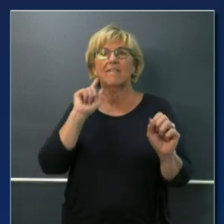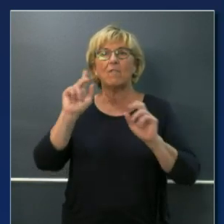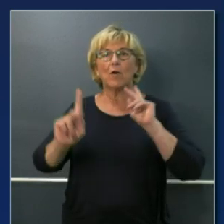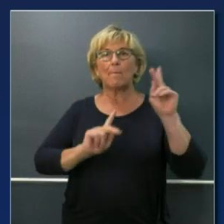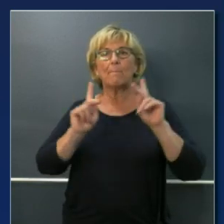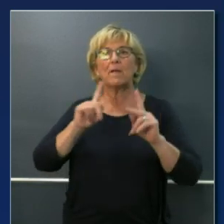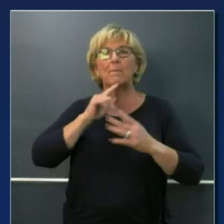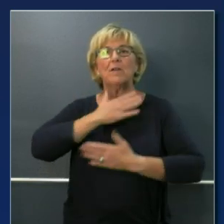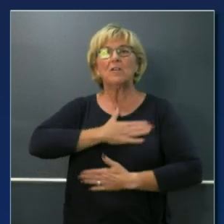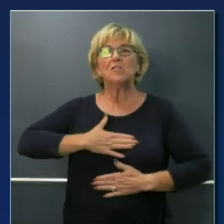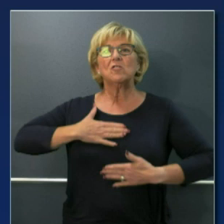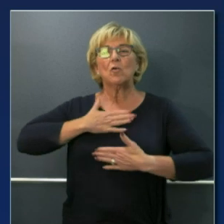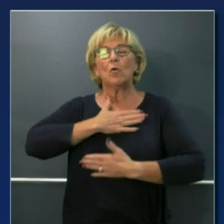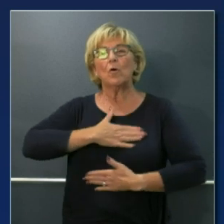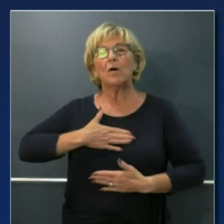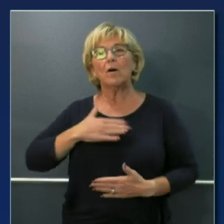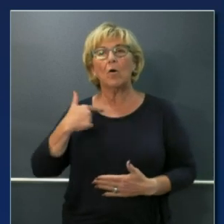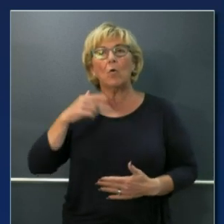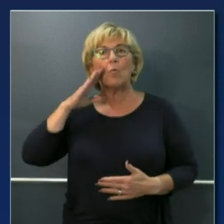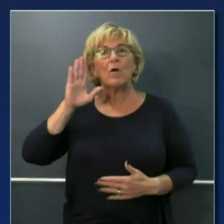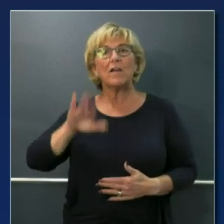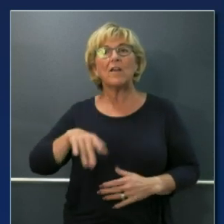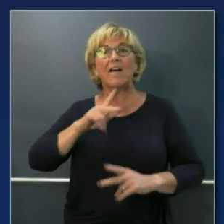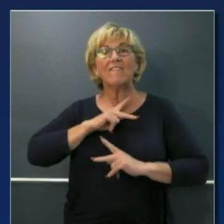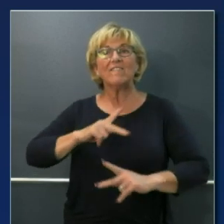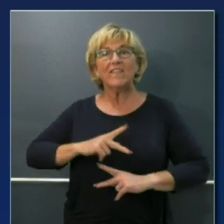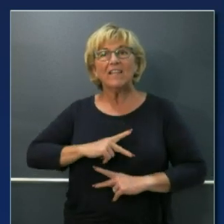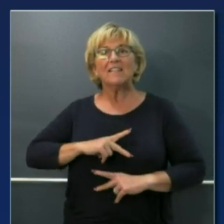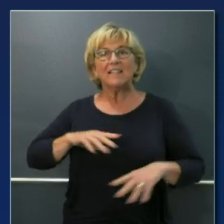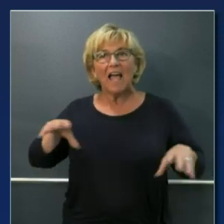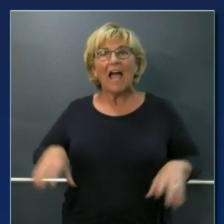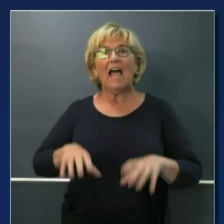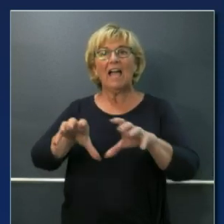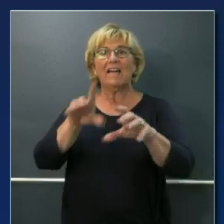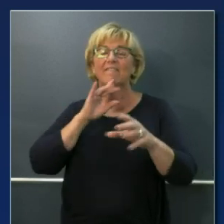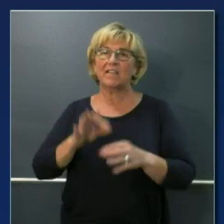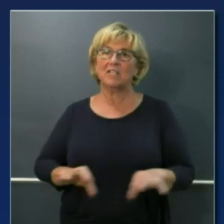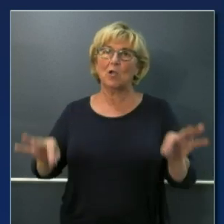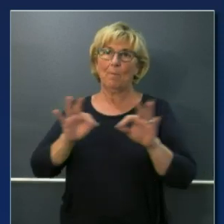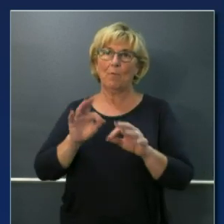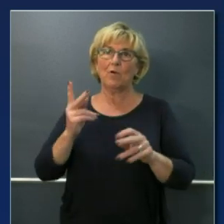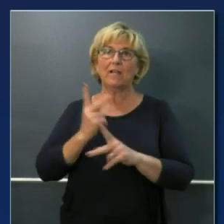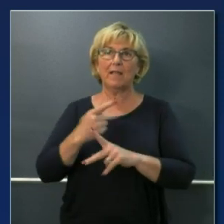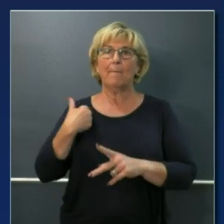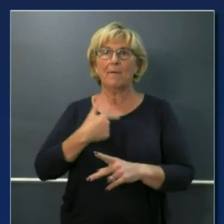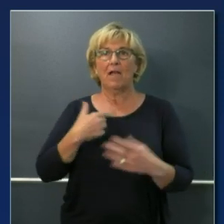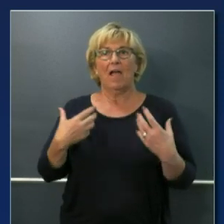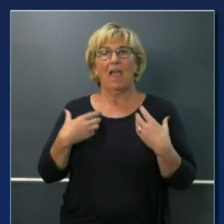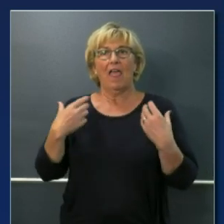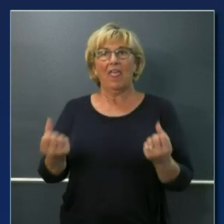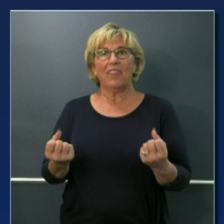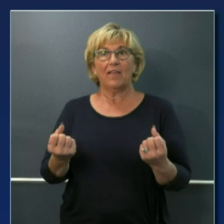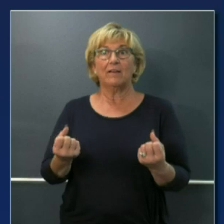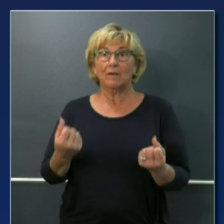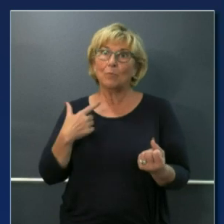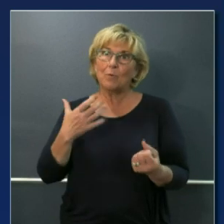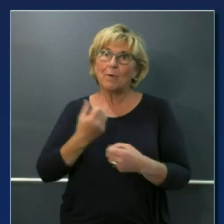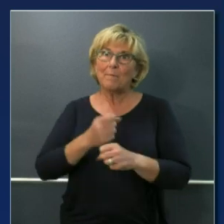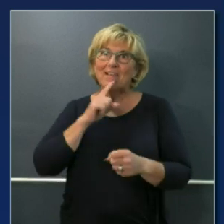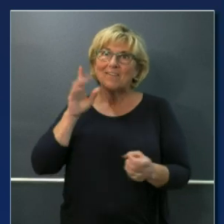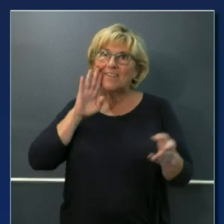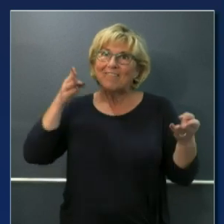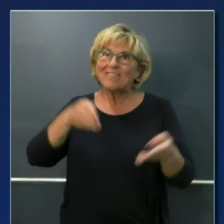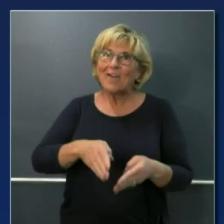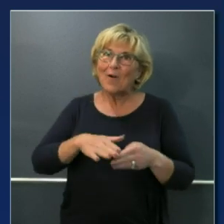individuals to enjoy the outdoor spaces, because we know physical activity is so important to our health, and this is also about health, clearly. And